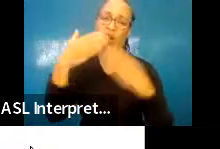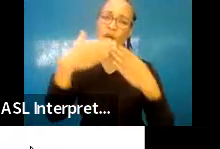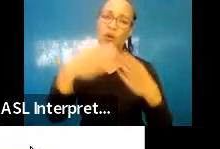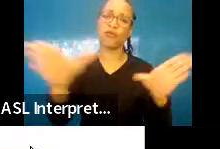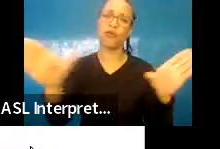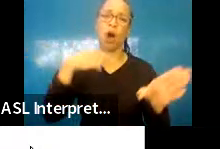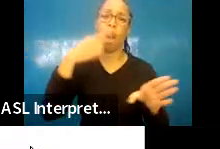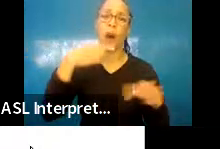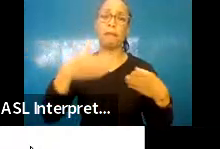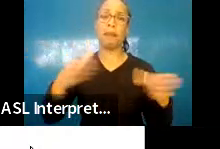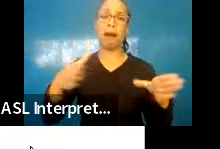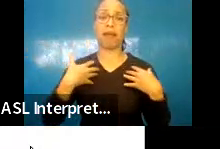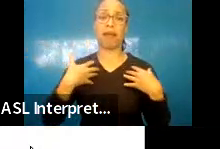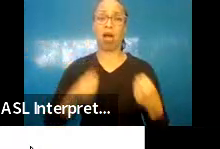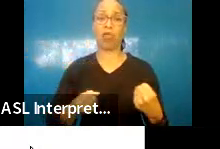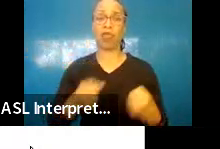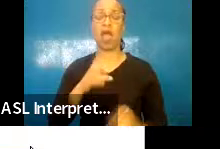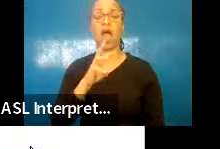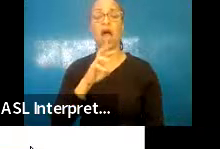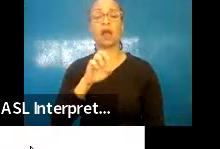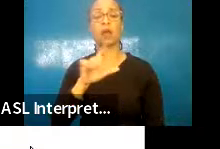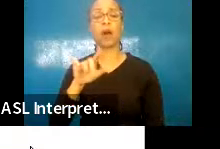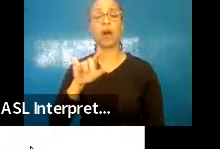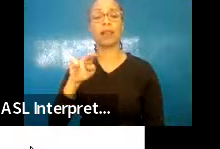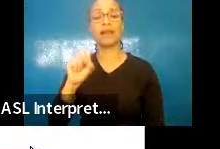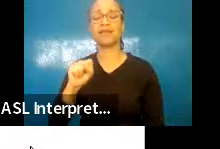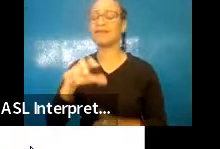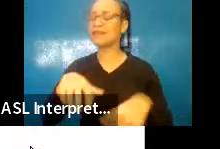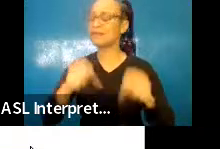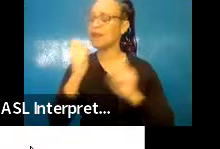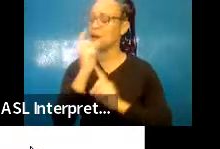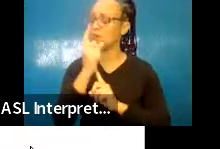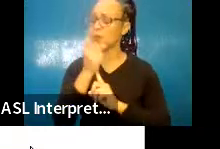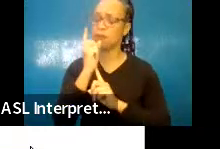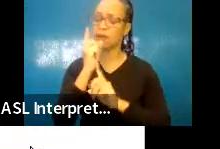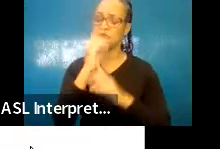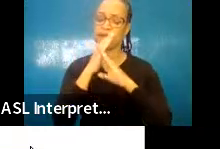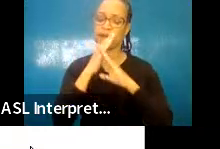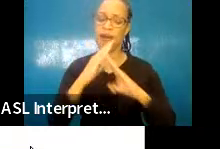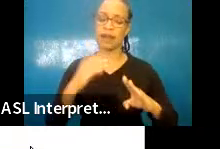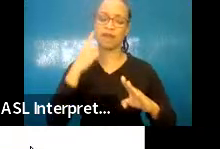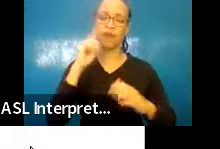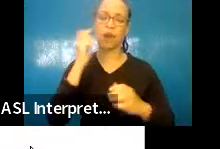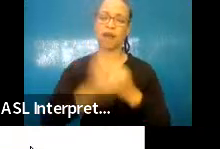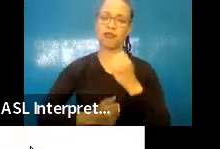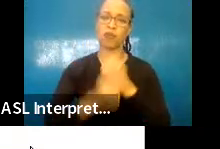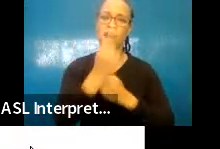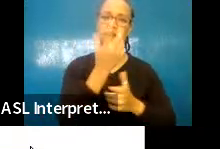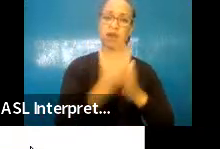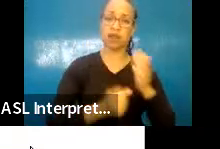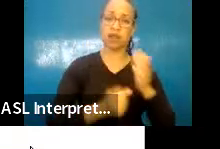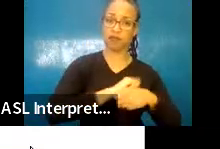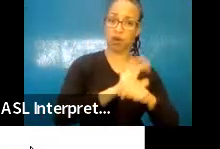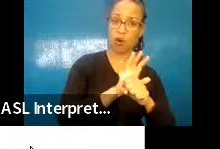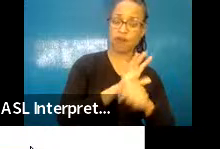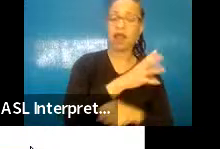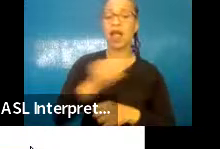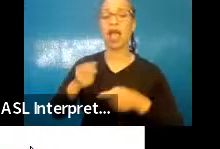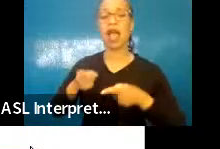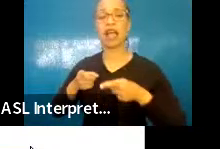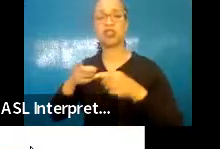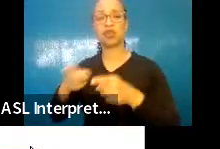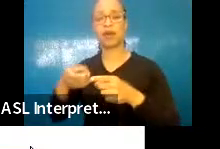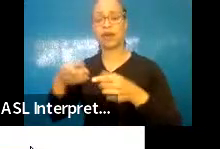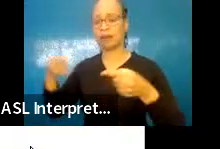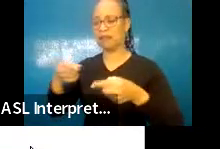health and wellness. And if we just take a moment of silence for all of the folks that we've lost during this pandemic, as well as those we've lost during this scourge